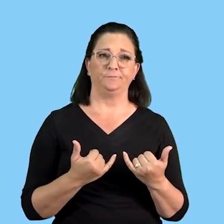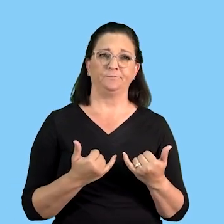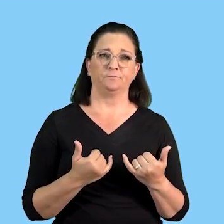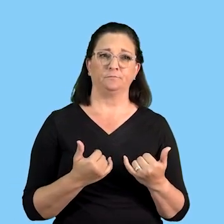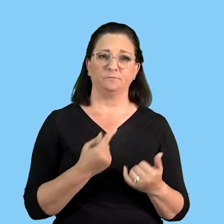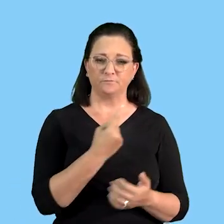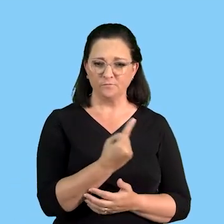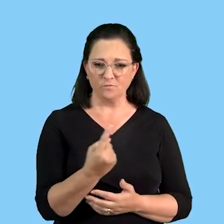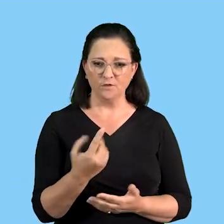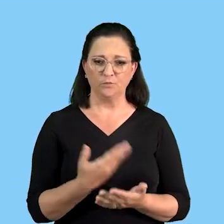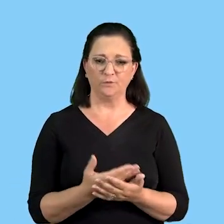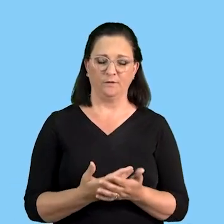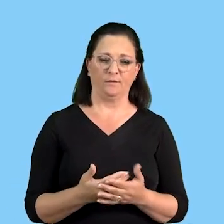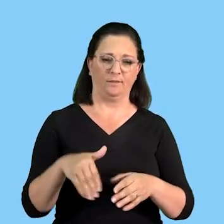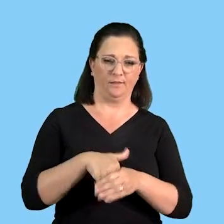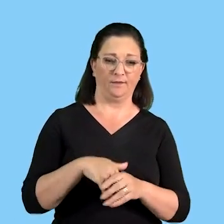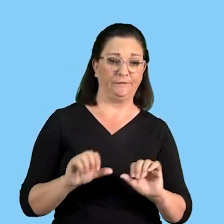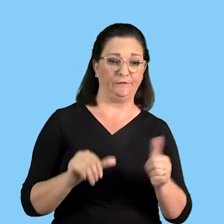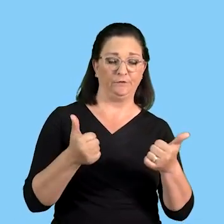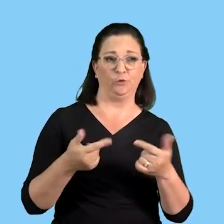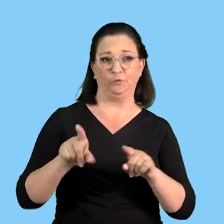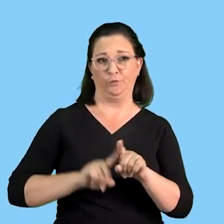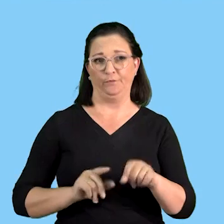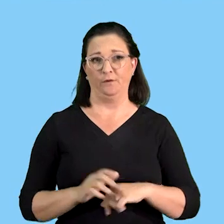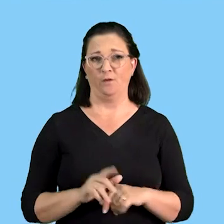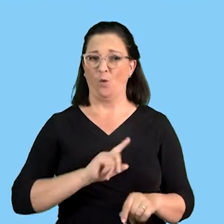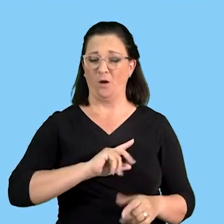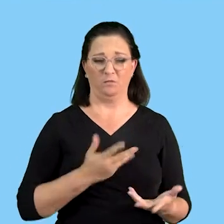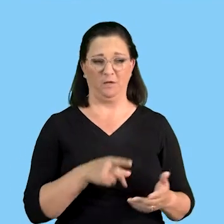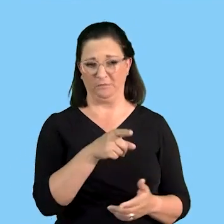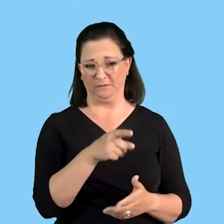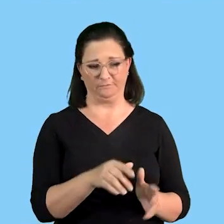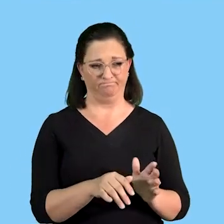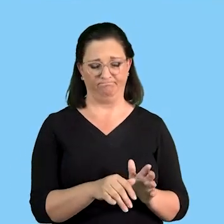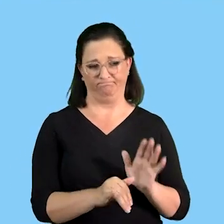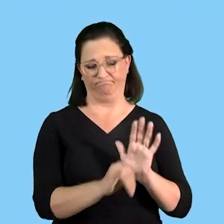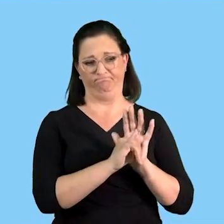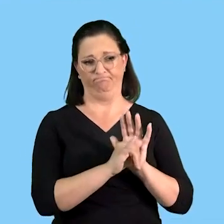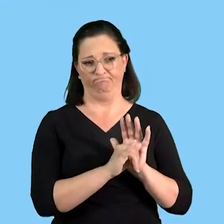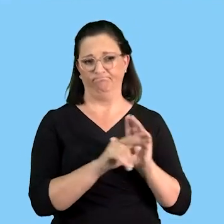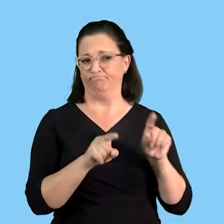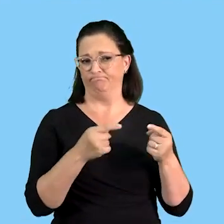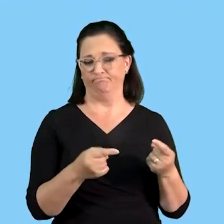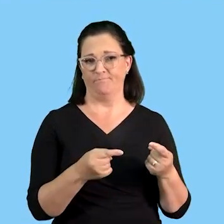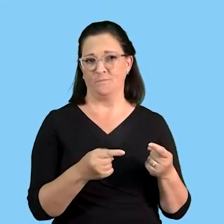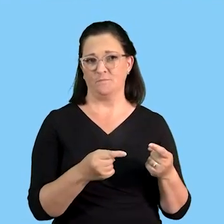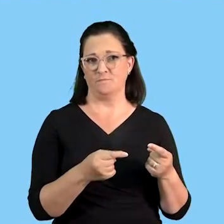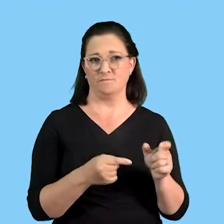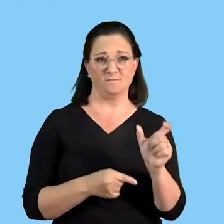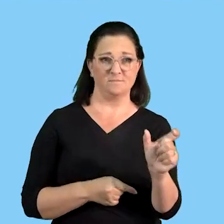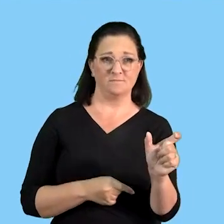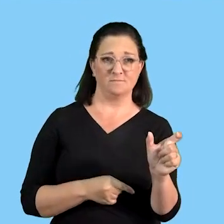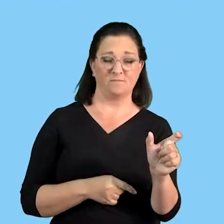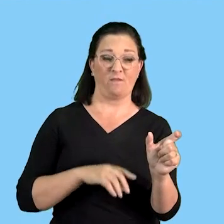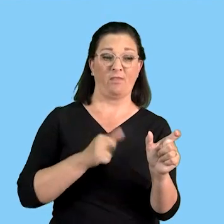to the success or failure. What is key to note is that if you fail to identify the correct form of ownership, it means you would be